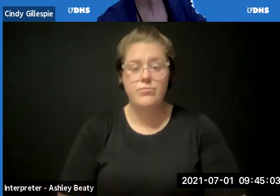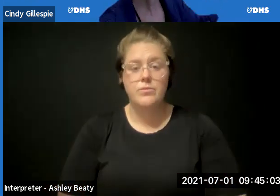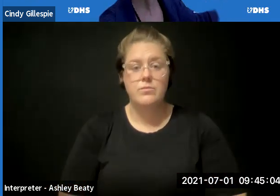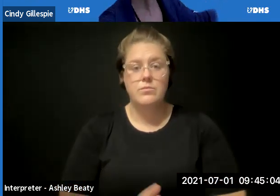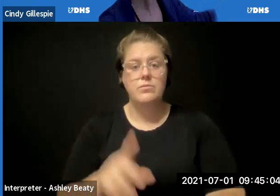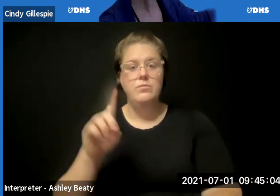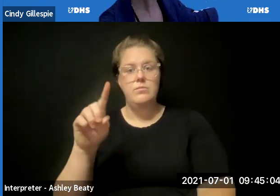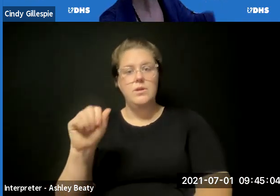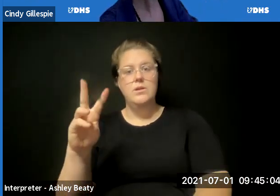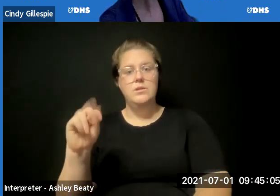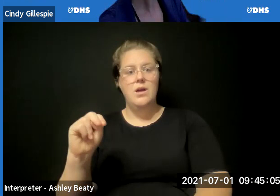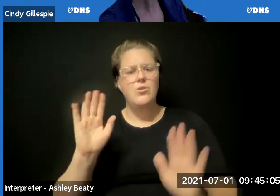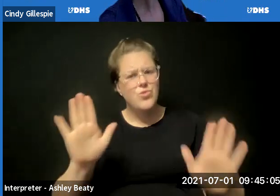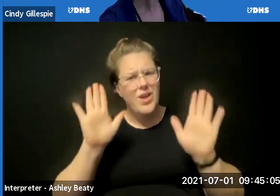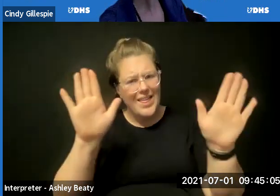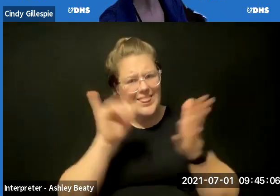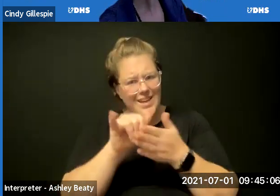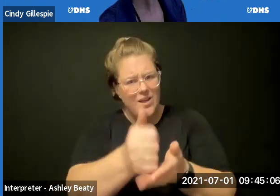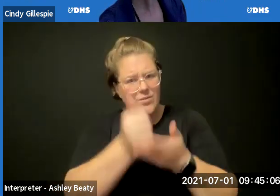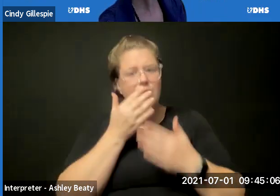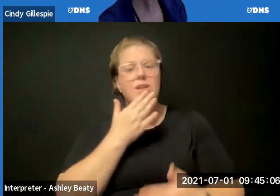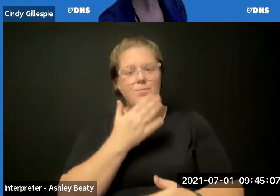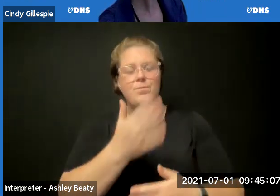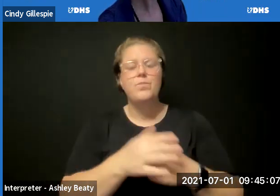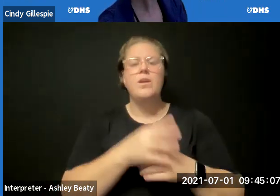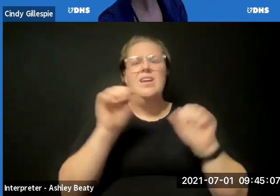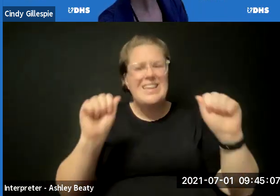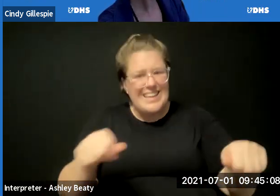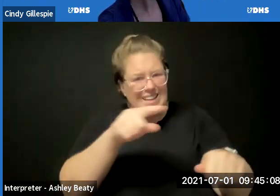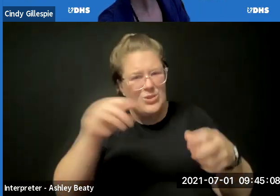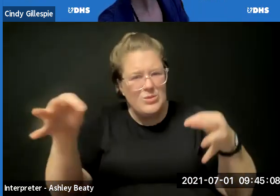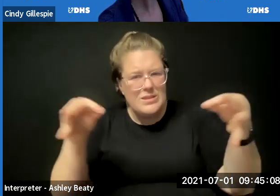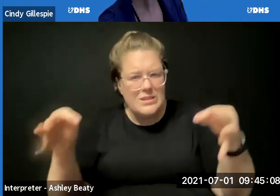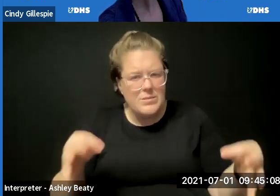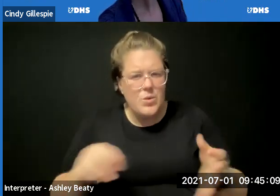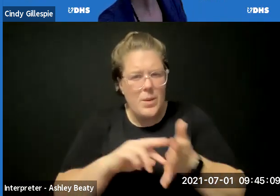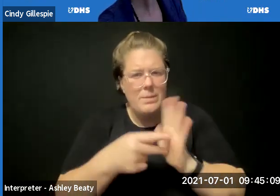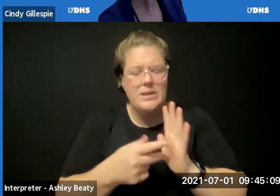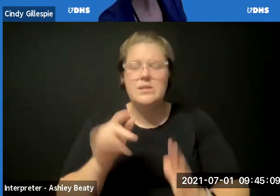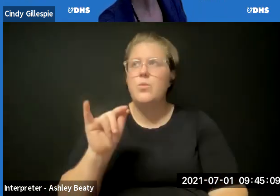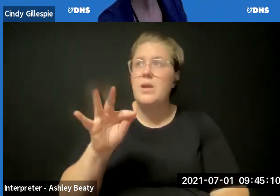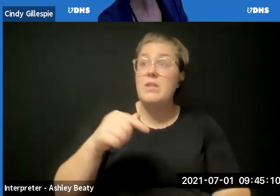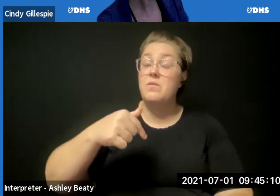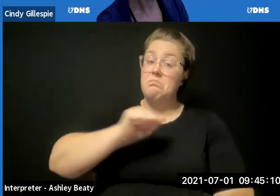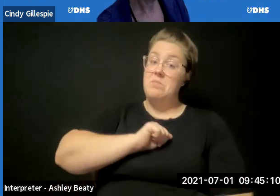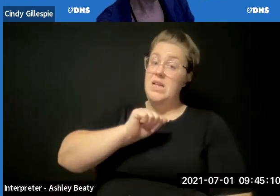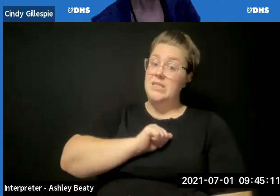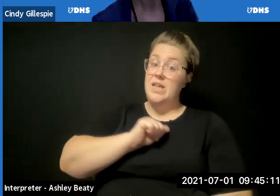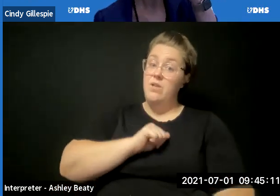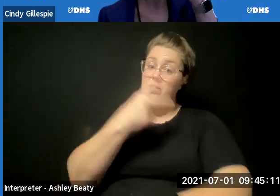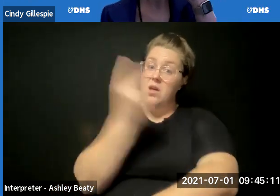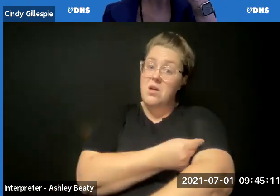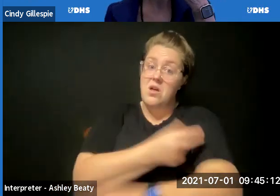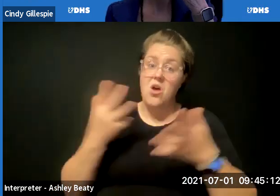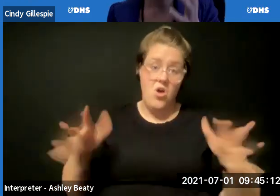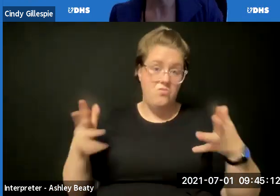bit around, you know, what this means in terms of like if I am vaccinated or if I'm not vaccinated, but in particular if I'm